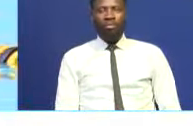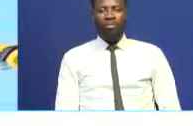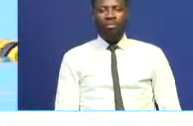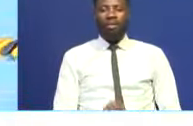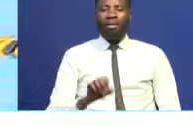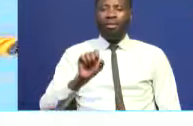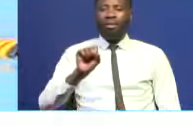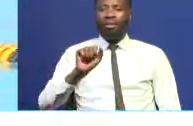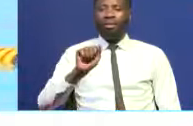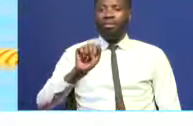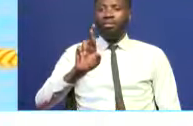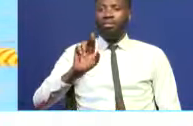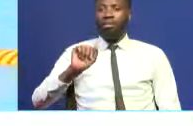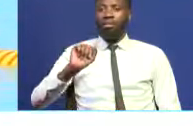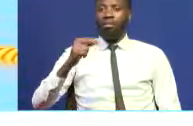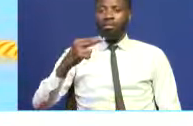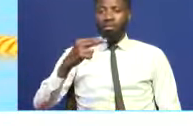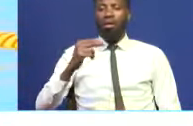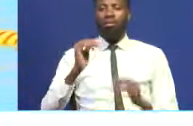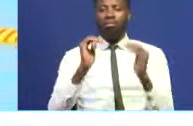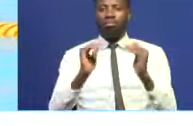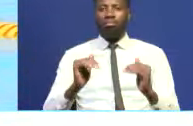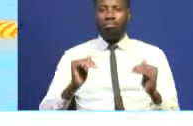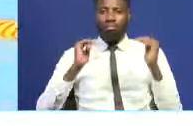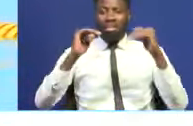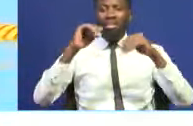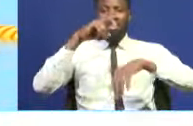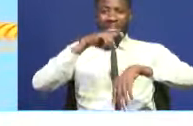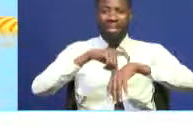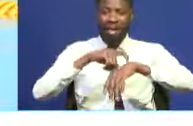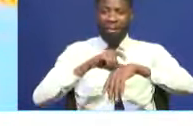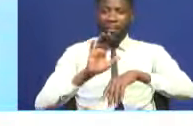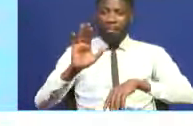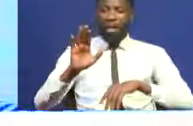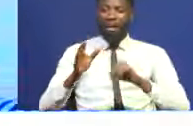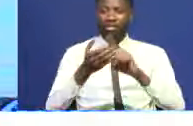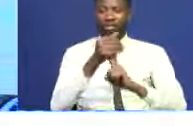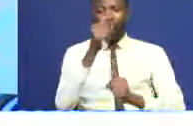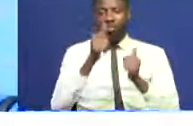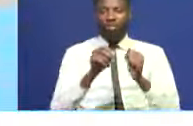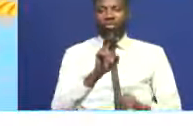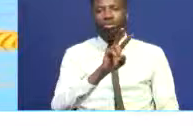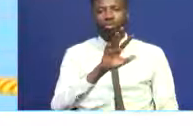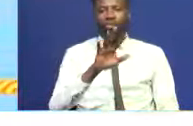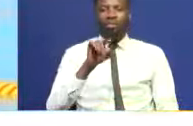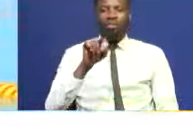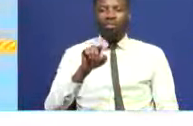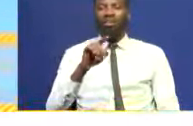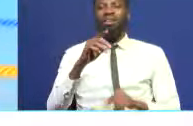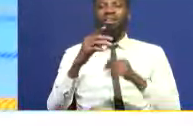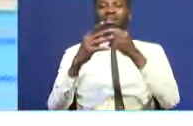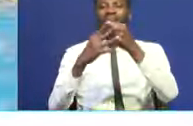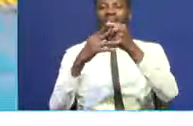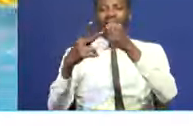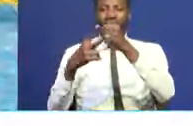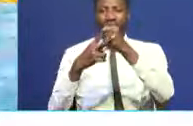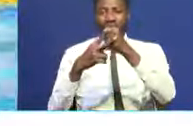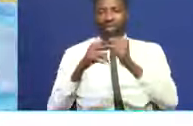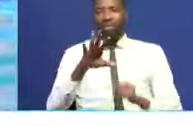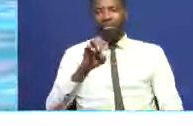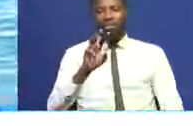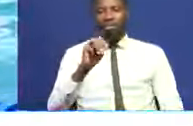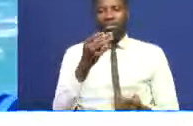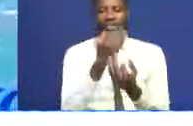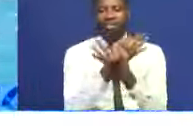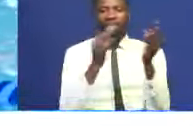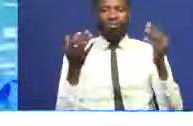Sarah qualified during the national trials after clocking 25.97 seconds in the 50 meters freestyle